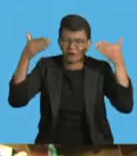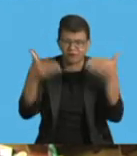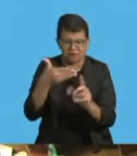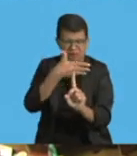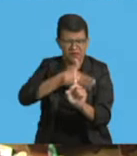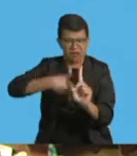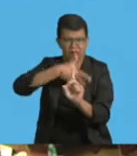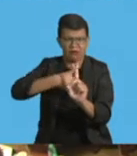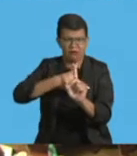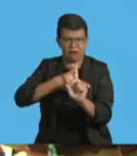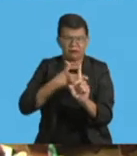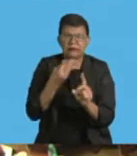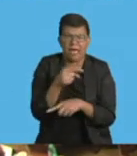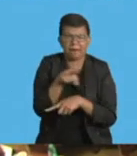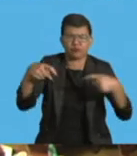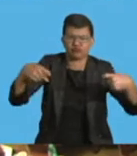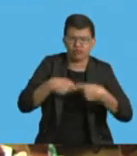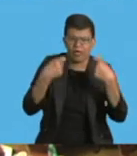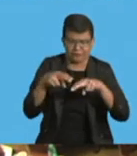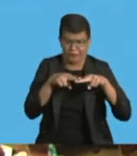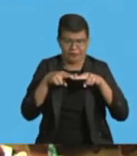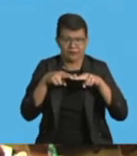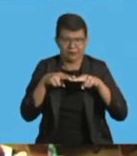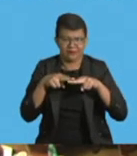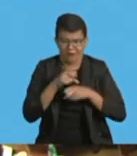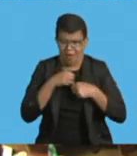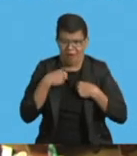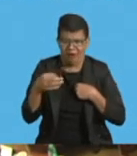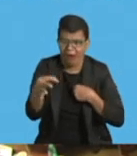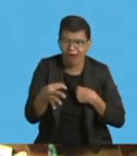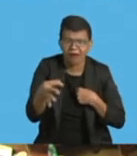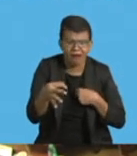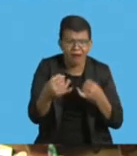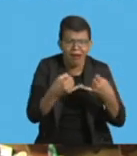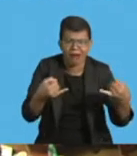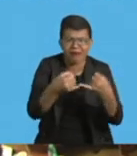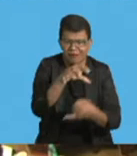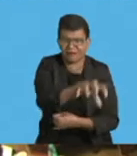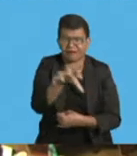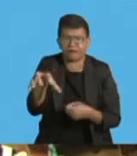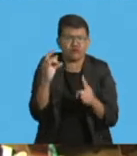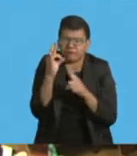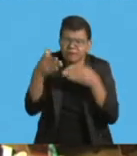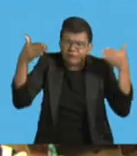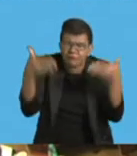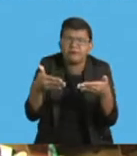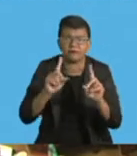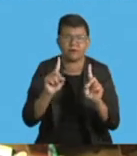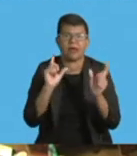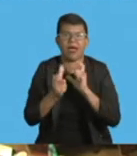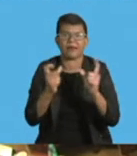for Fiji and our island neighbors, especially in climate change. As the honourable members will be